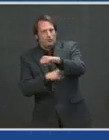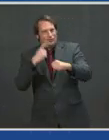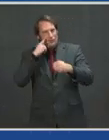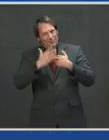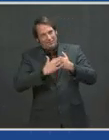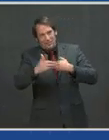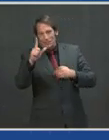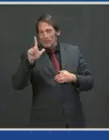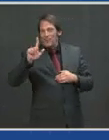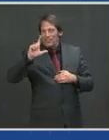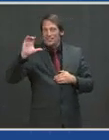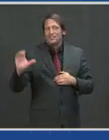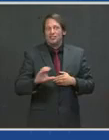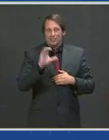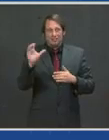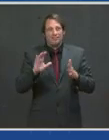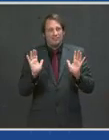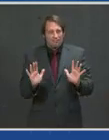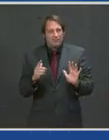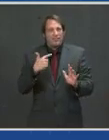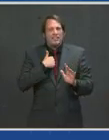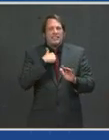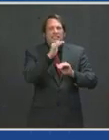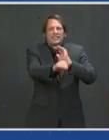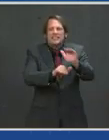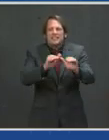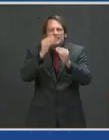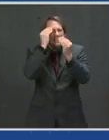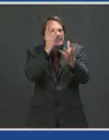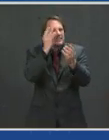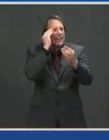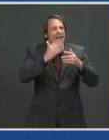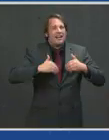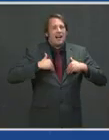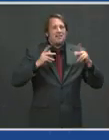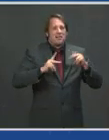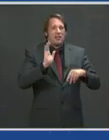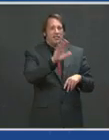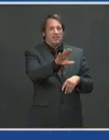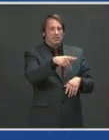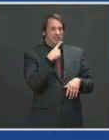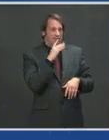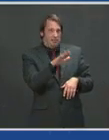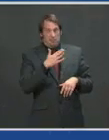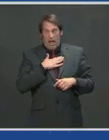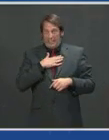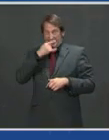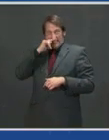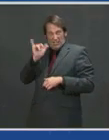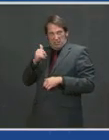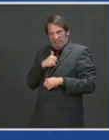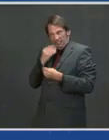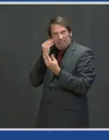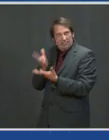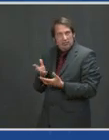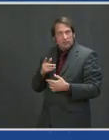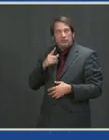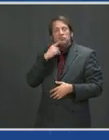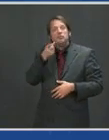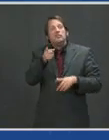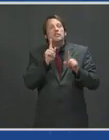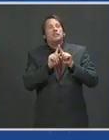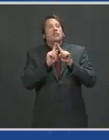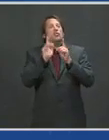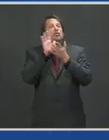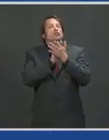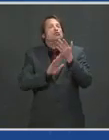I tell the kids, the young people who work for me, told my kids, when I go on college campuses, they're going to